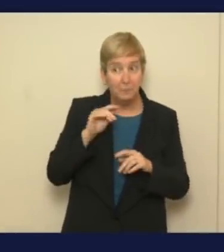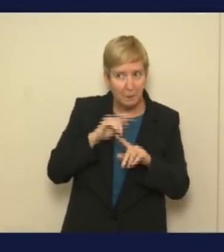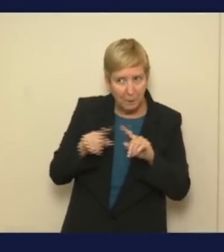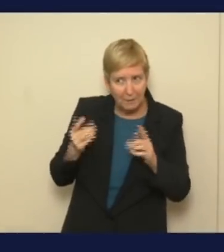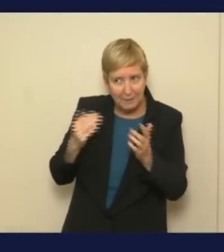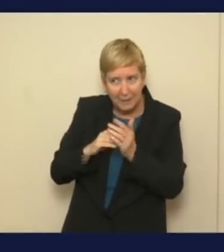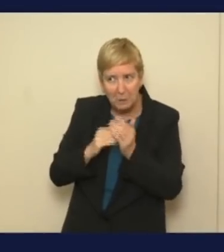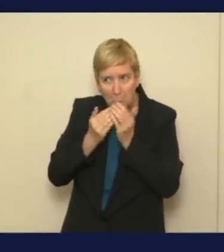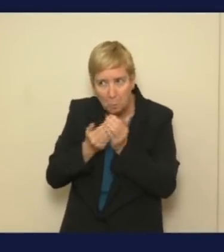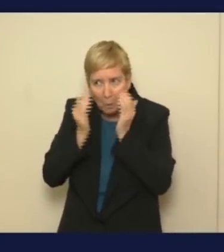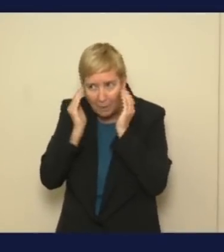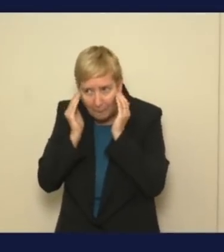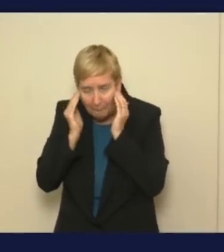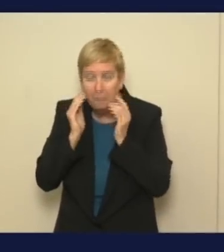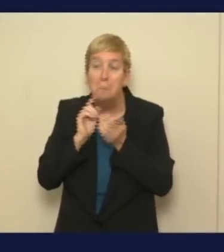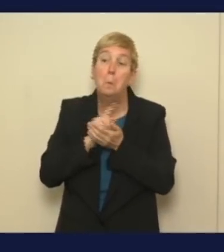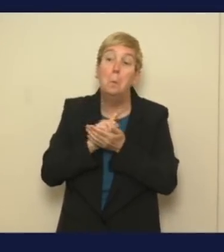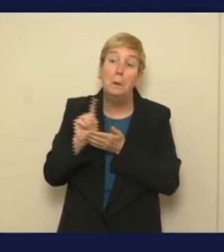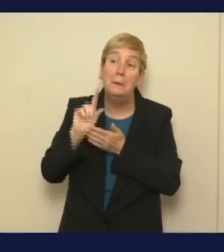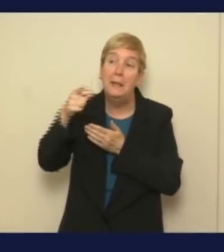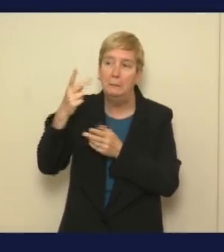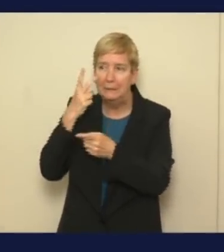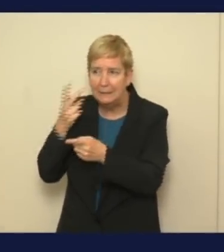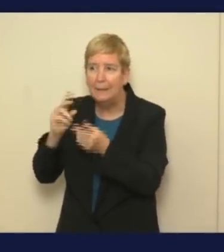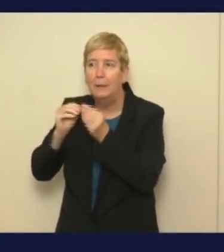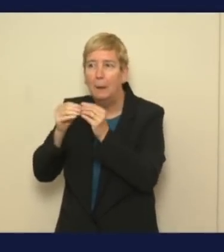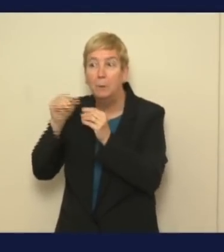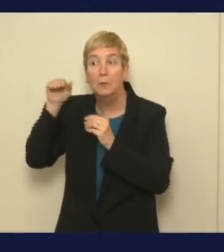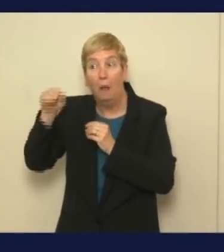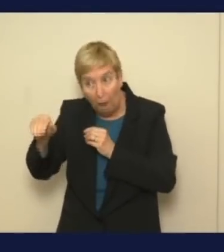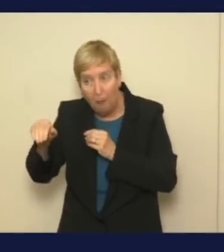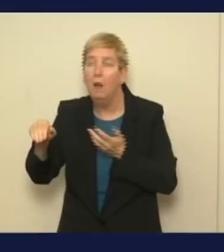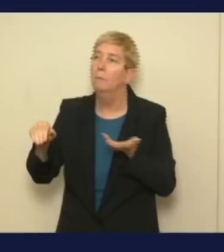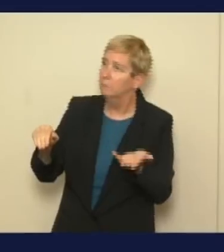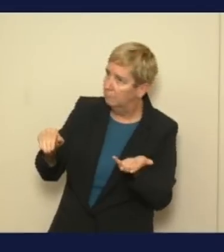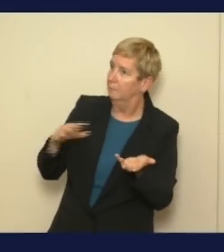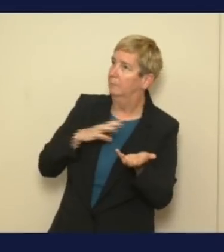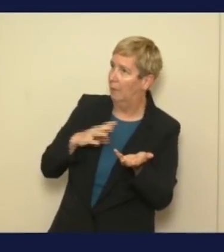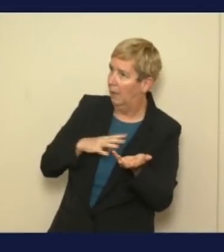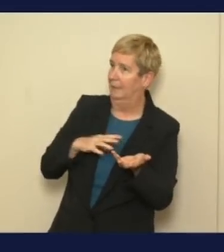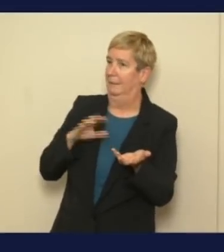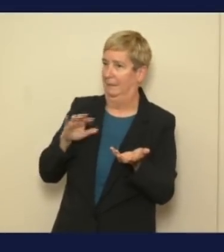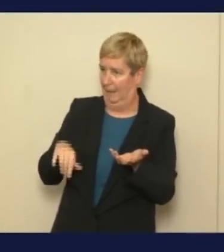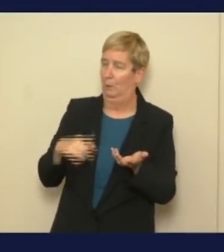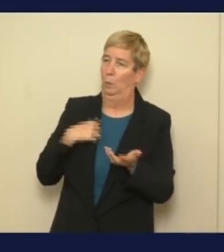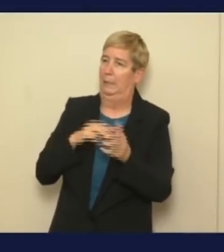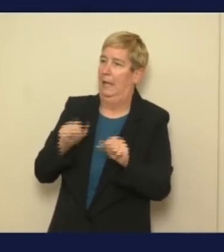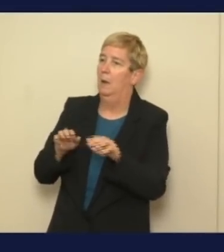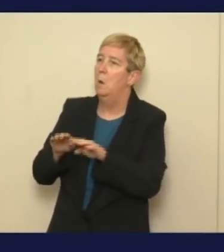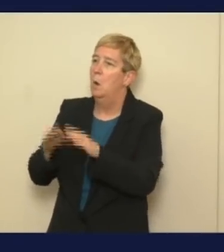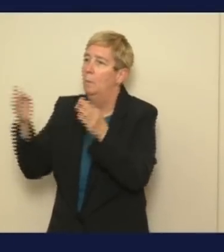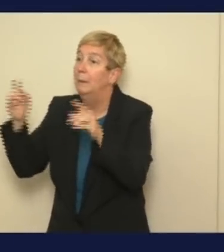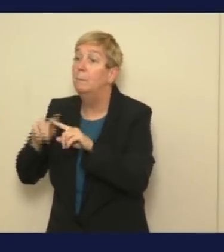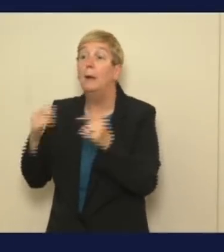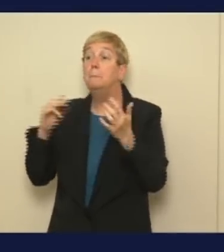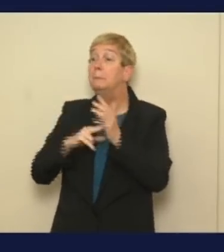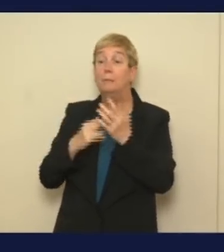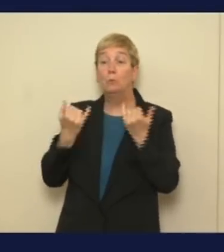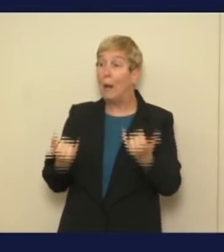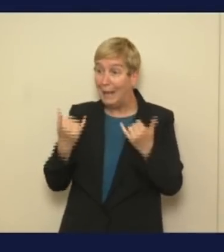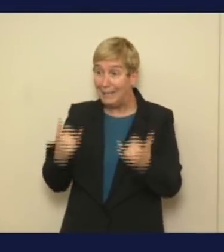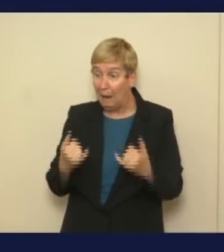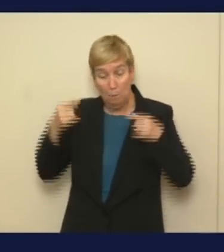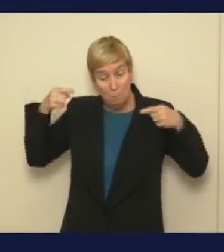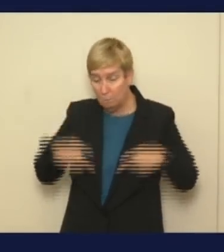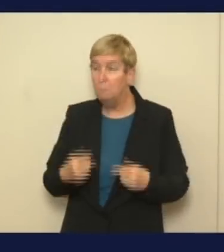them, takes a week, we can see the results of those mitigating effects. So we're on hold. We're on